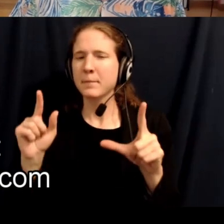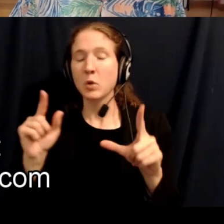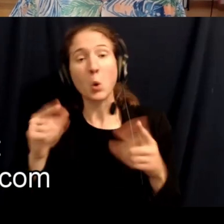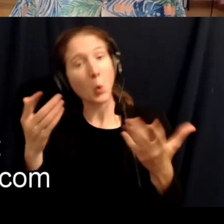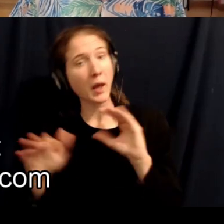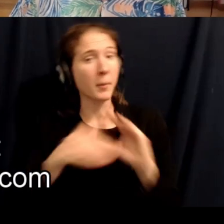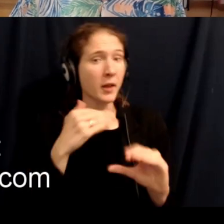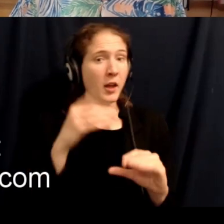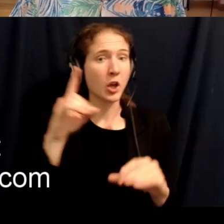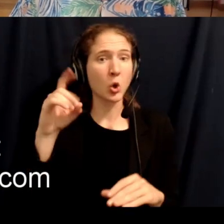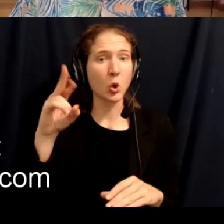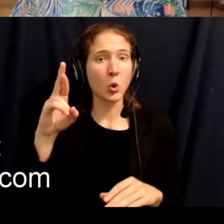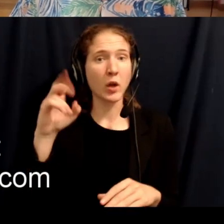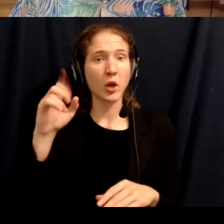at